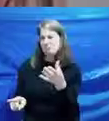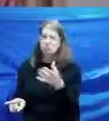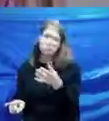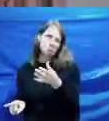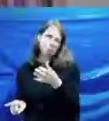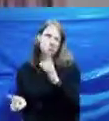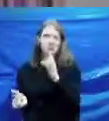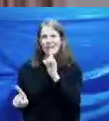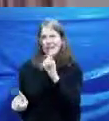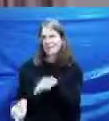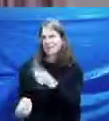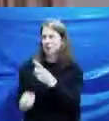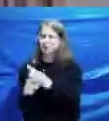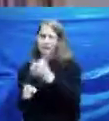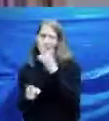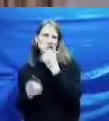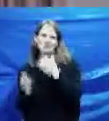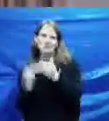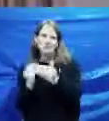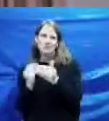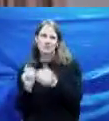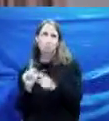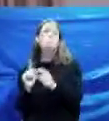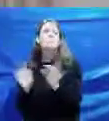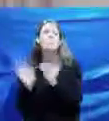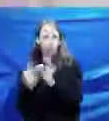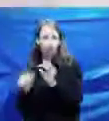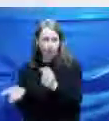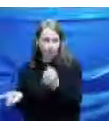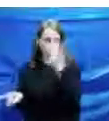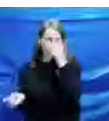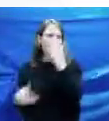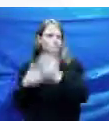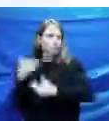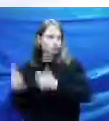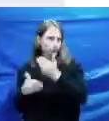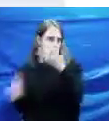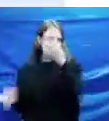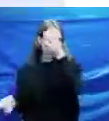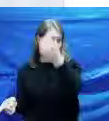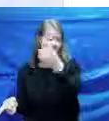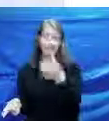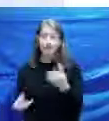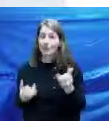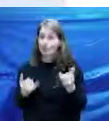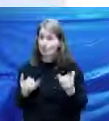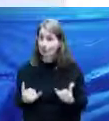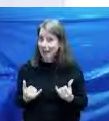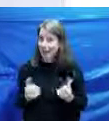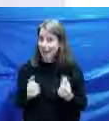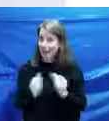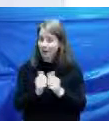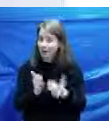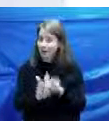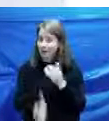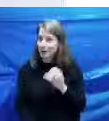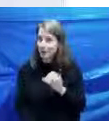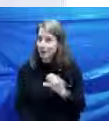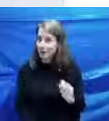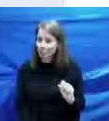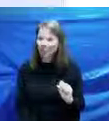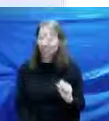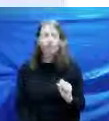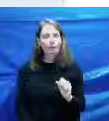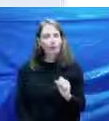so the new expectations in these standards is that all three are important, so that you have a